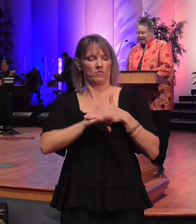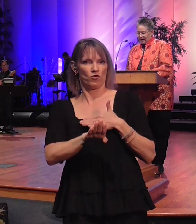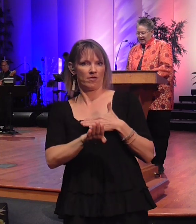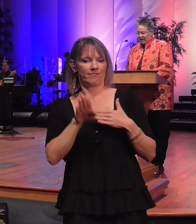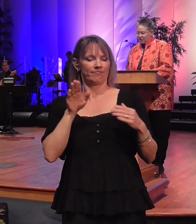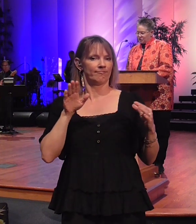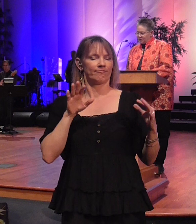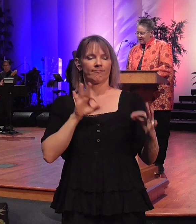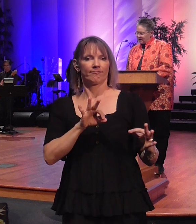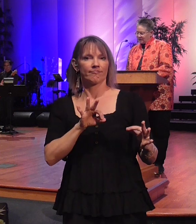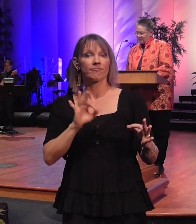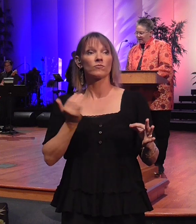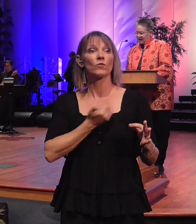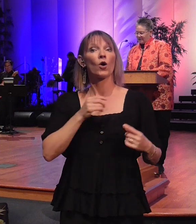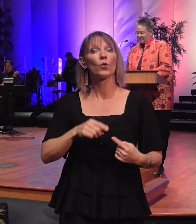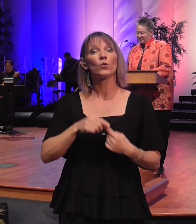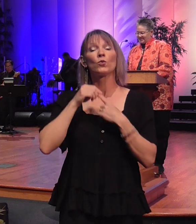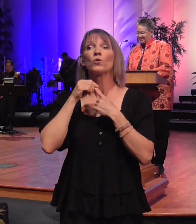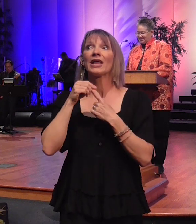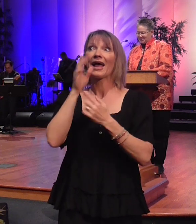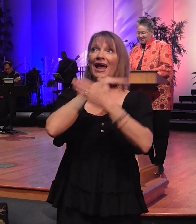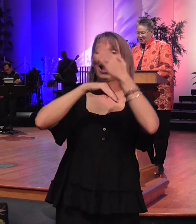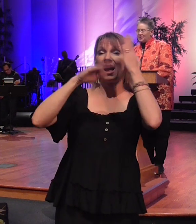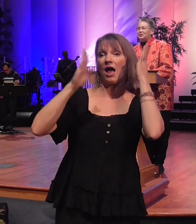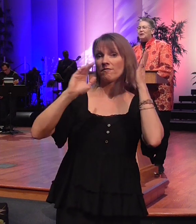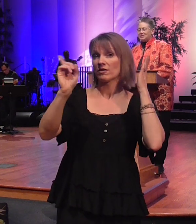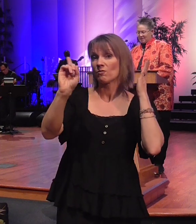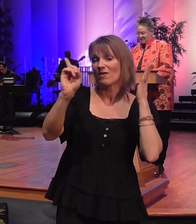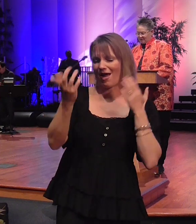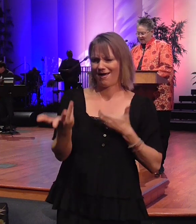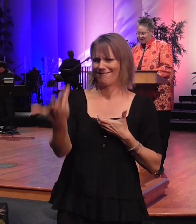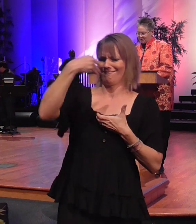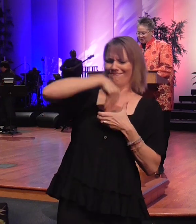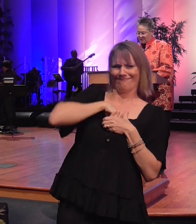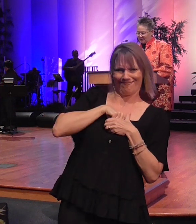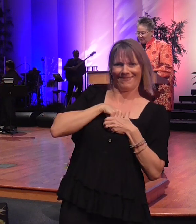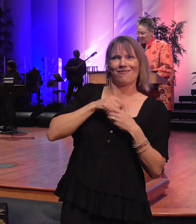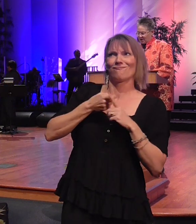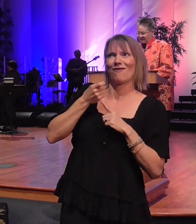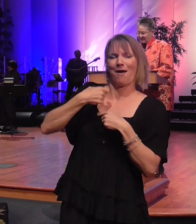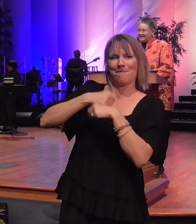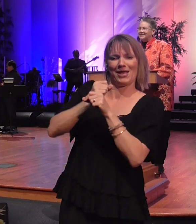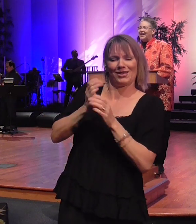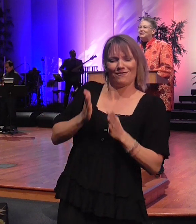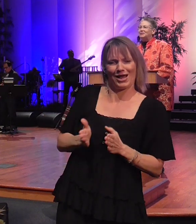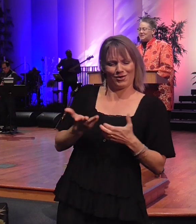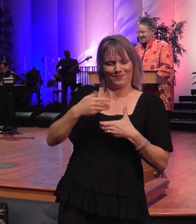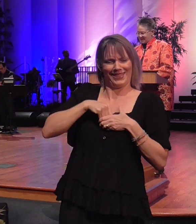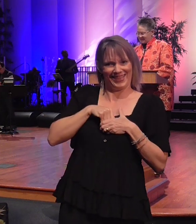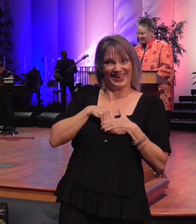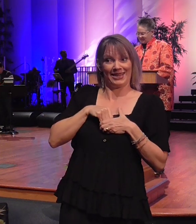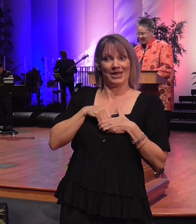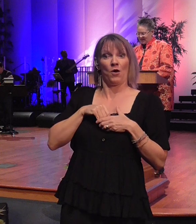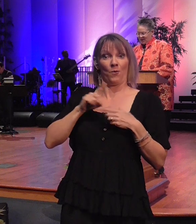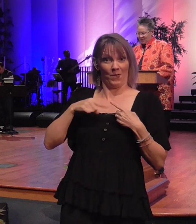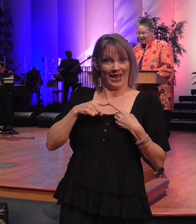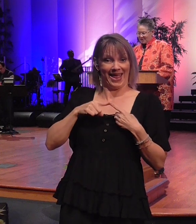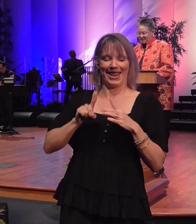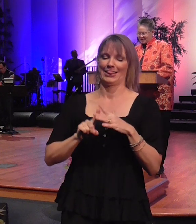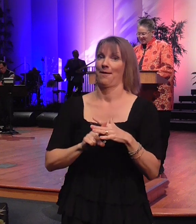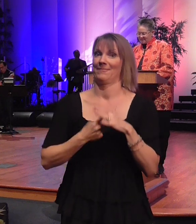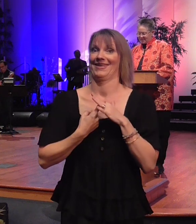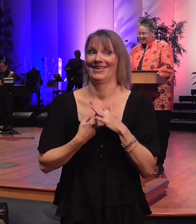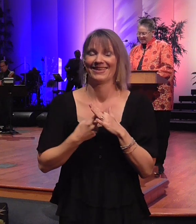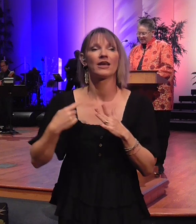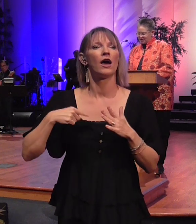Our unique little bit of heaven is installed by the manufacturer within the product at the beginning. We are to discover